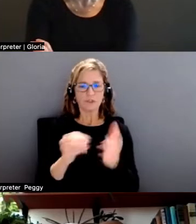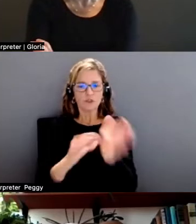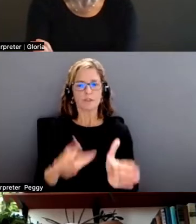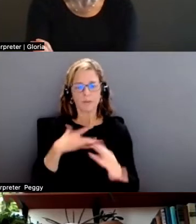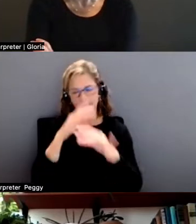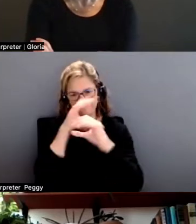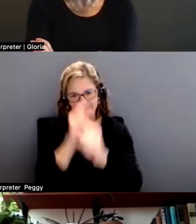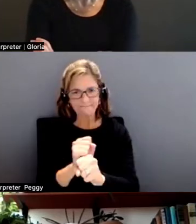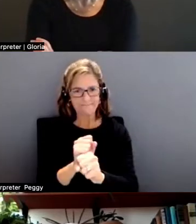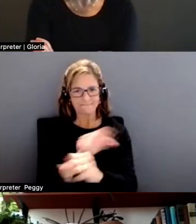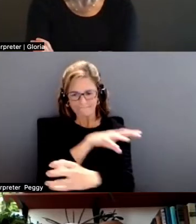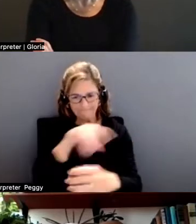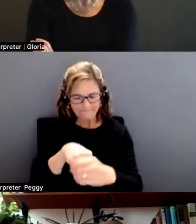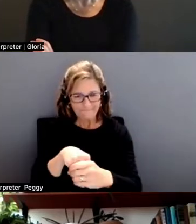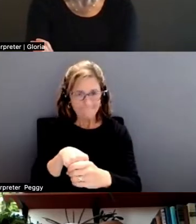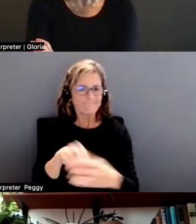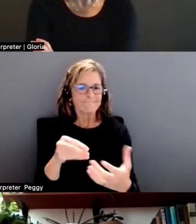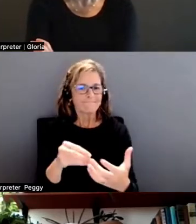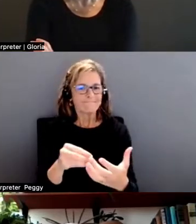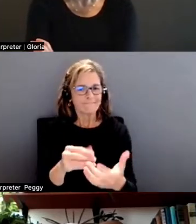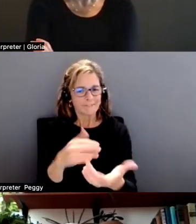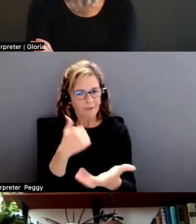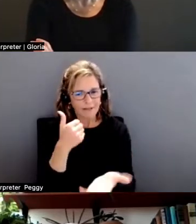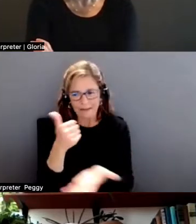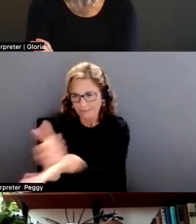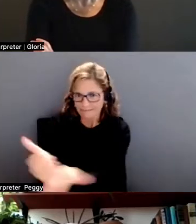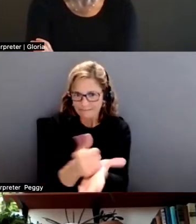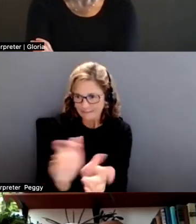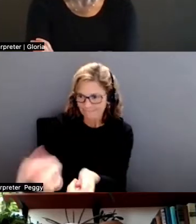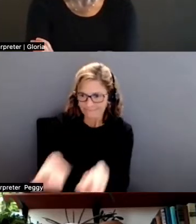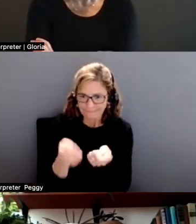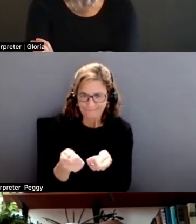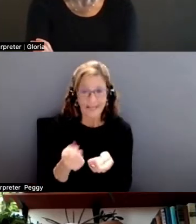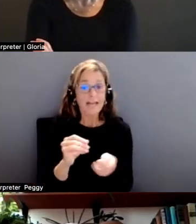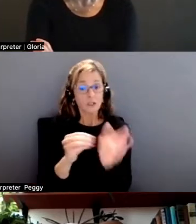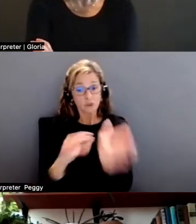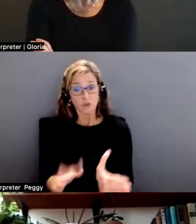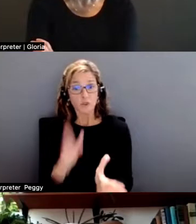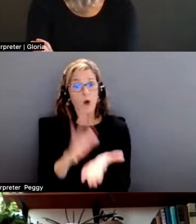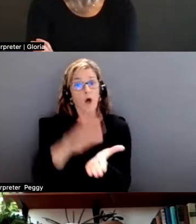people do tend to learn better when they're engaged in what they're doing.